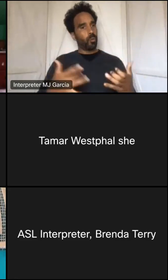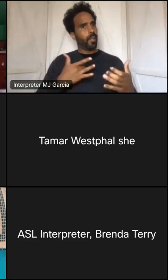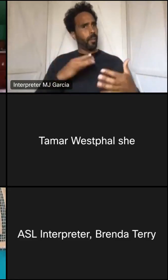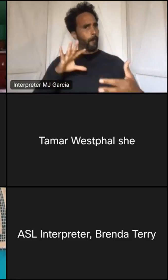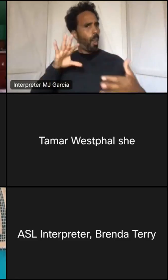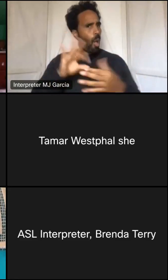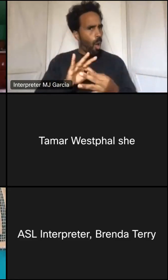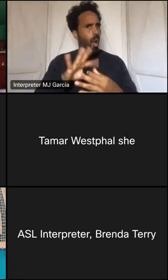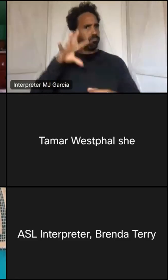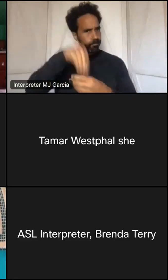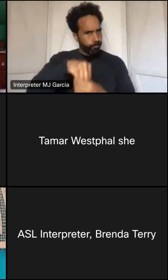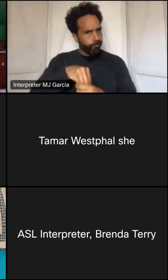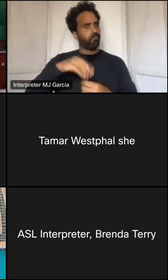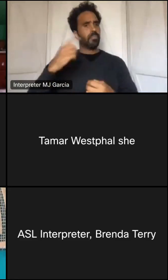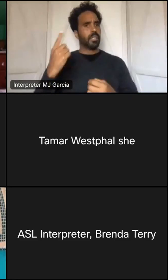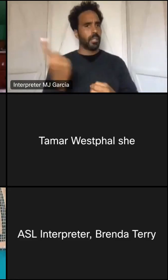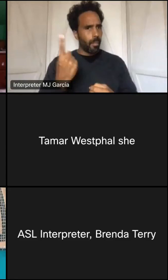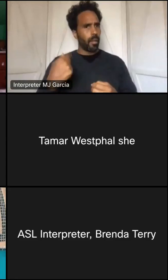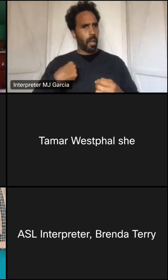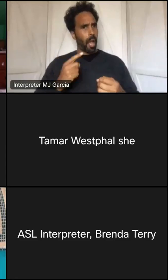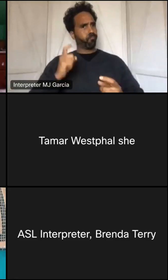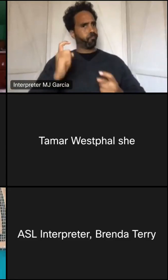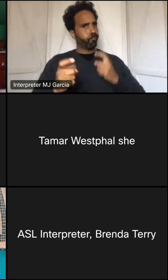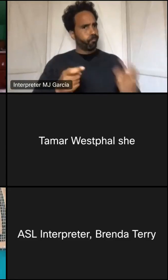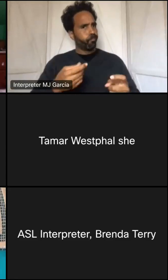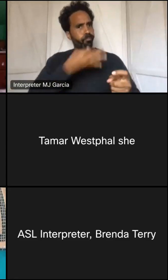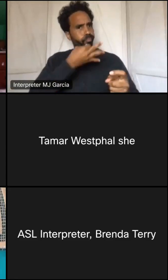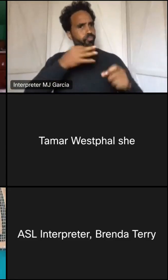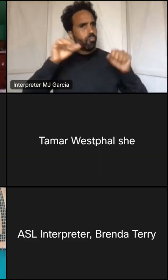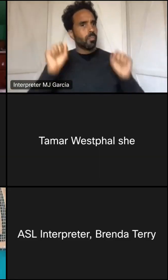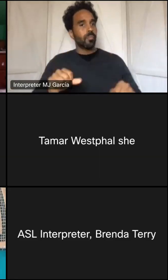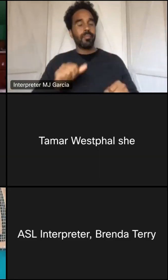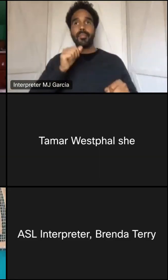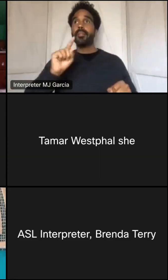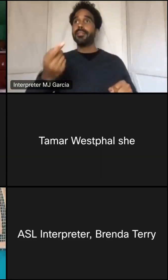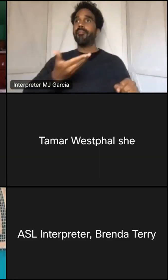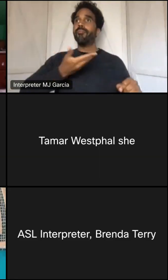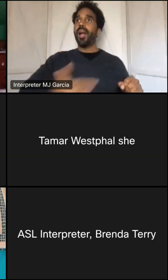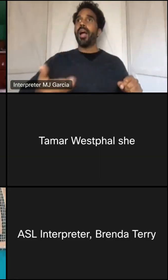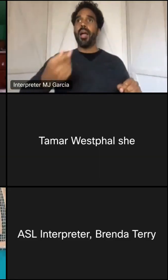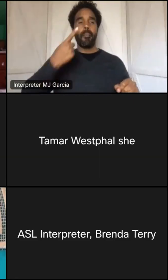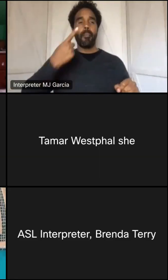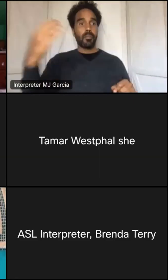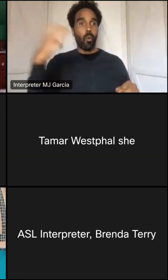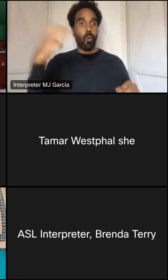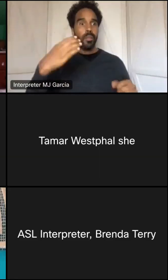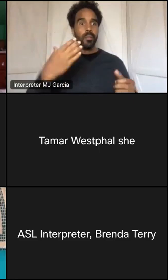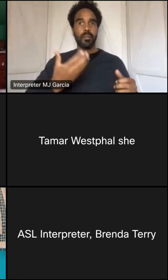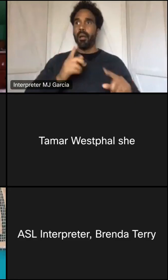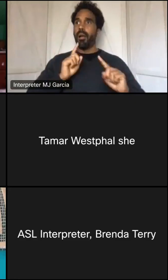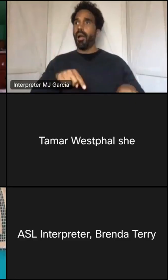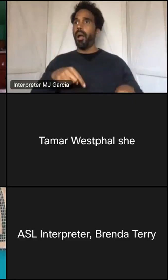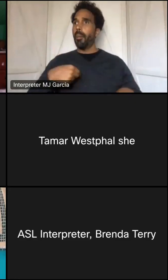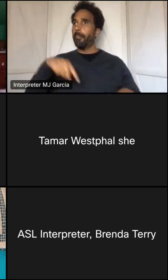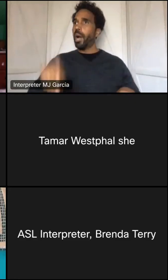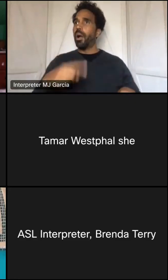can contribute to something. We want to feel like we're not here just because someone told us to be here. We want to feel like we're here